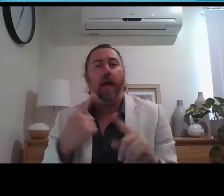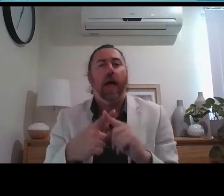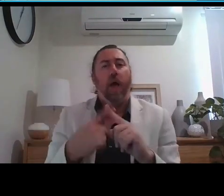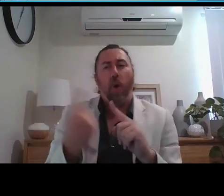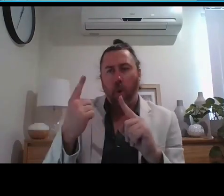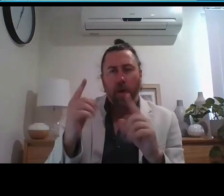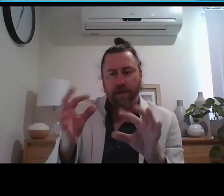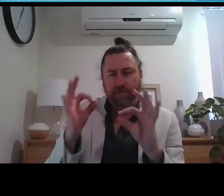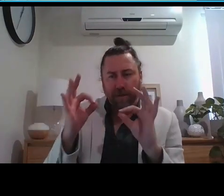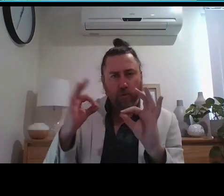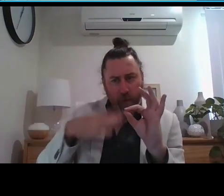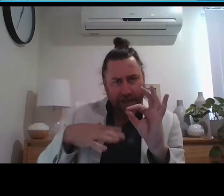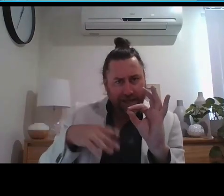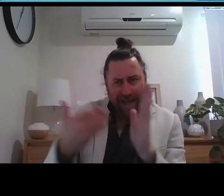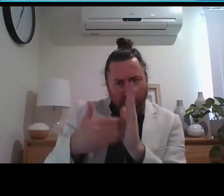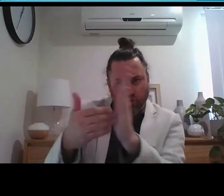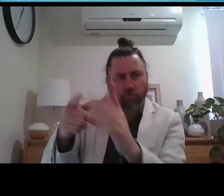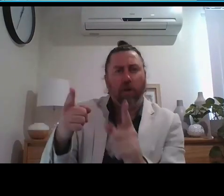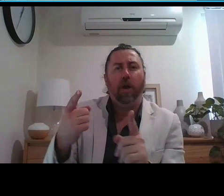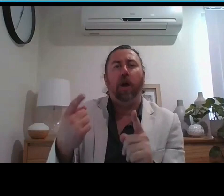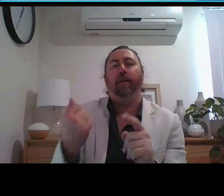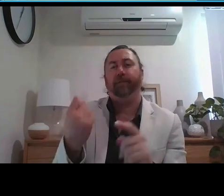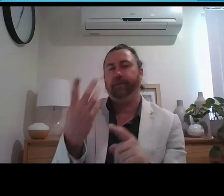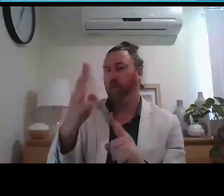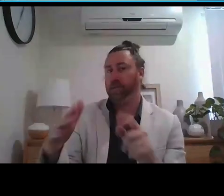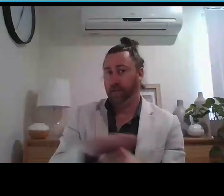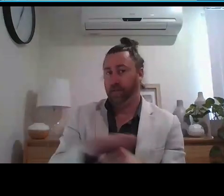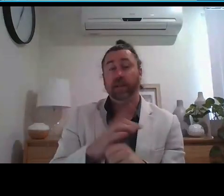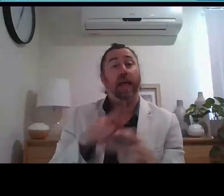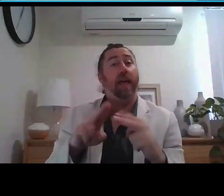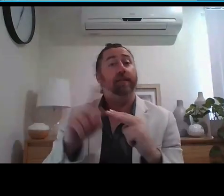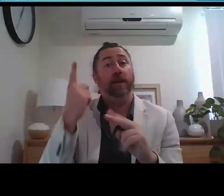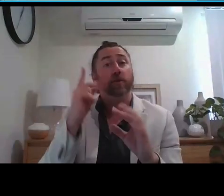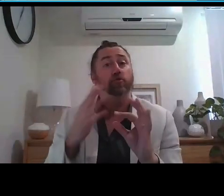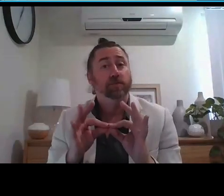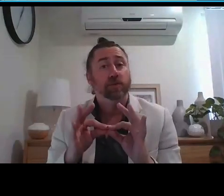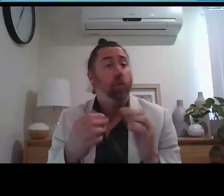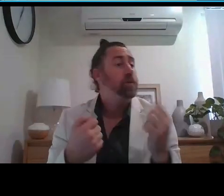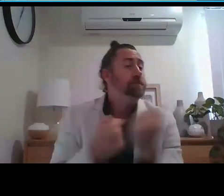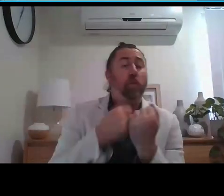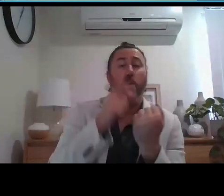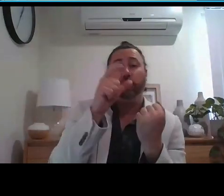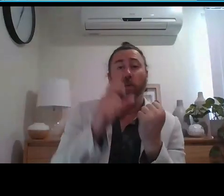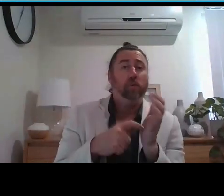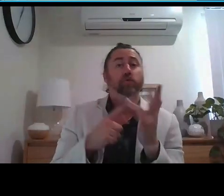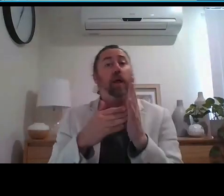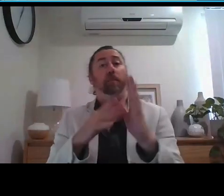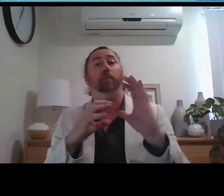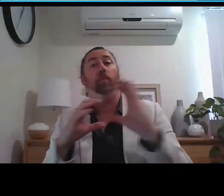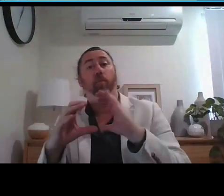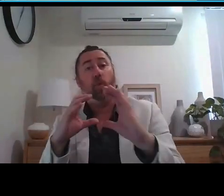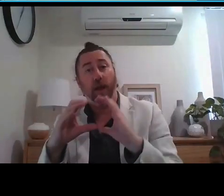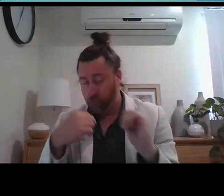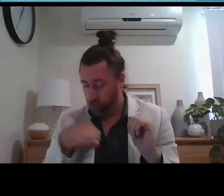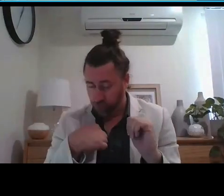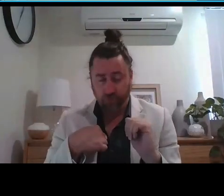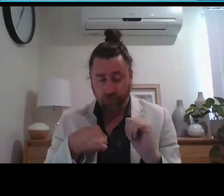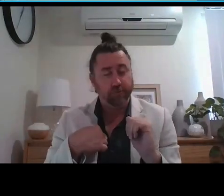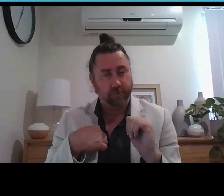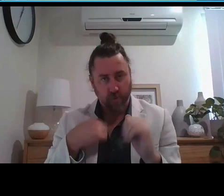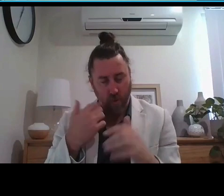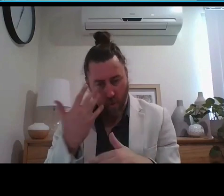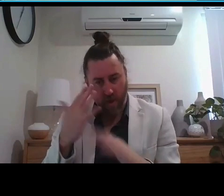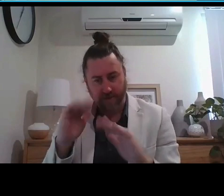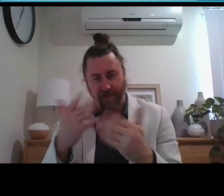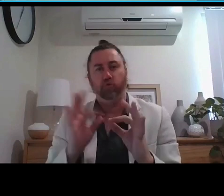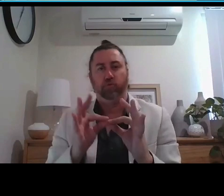at 40%. Where people need a translator or support person to assist in communicating, this is provided.